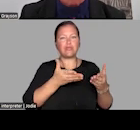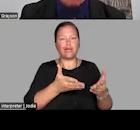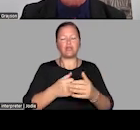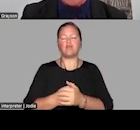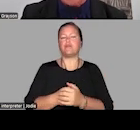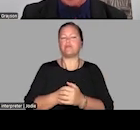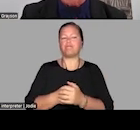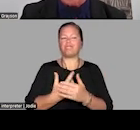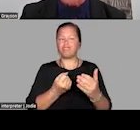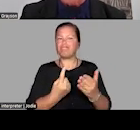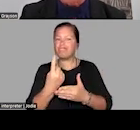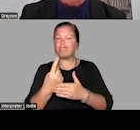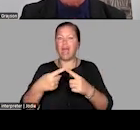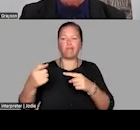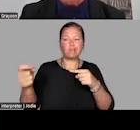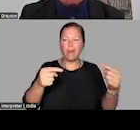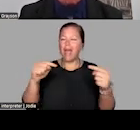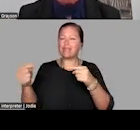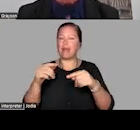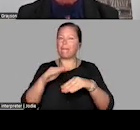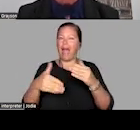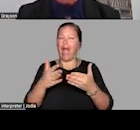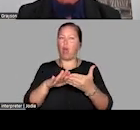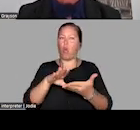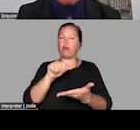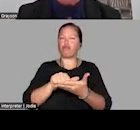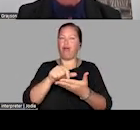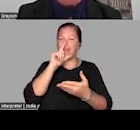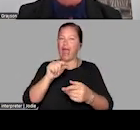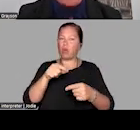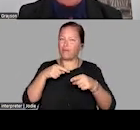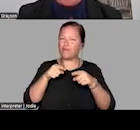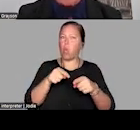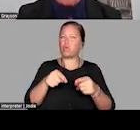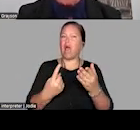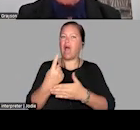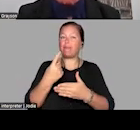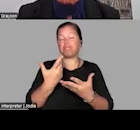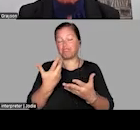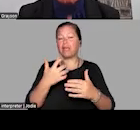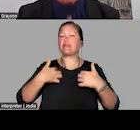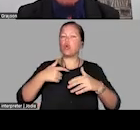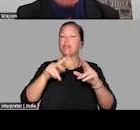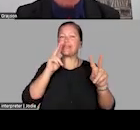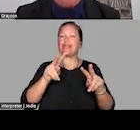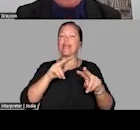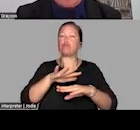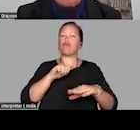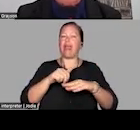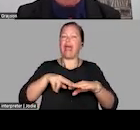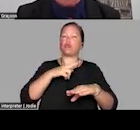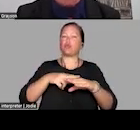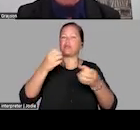and debates surrounding copyright and enforcement continue, it was really exciting to see Australia's National Science